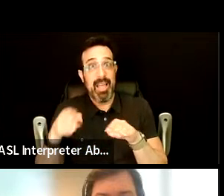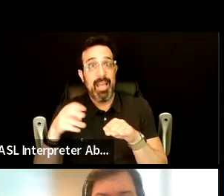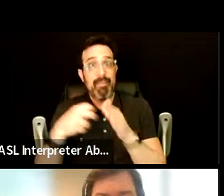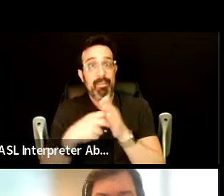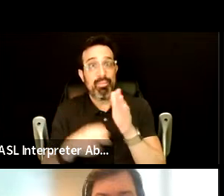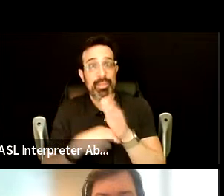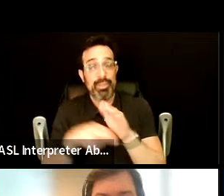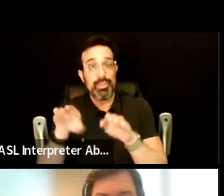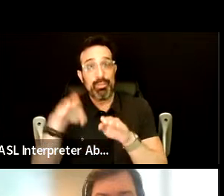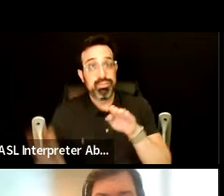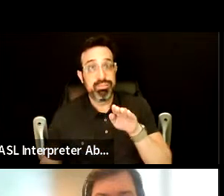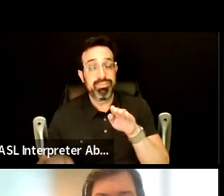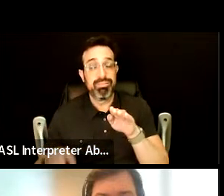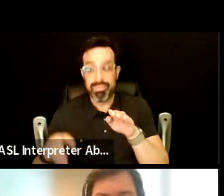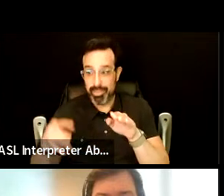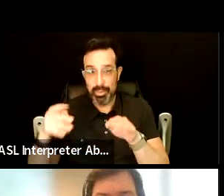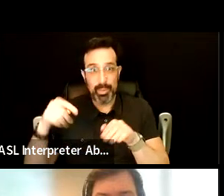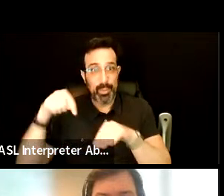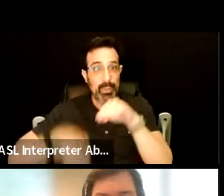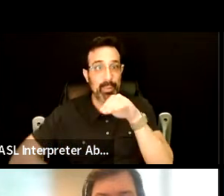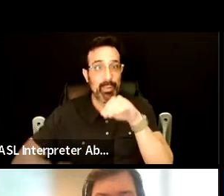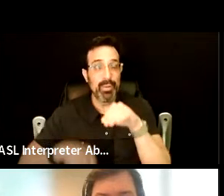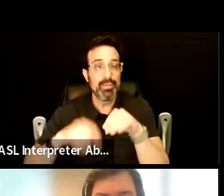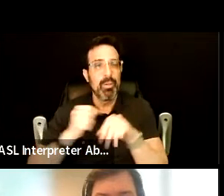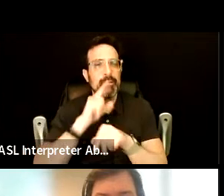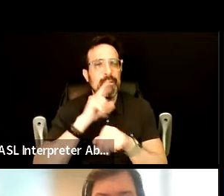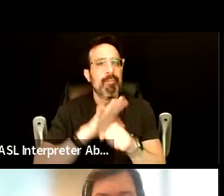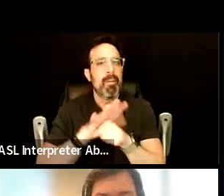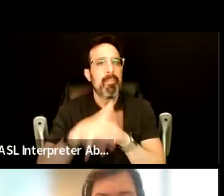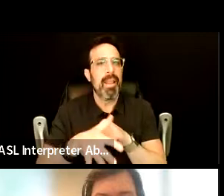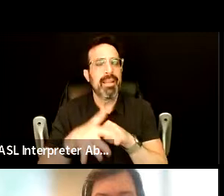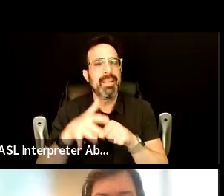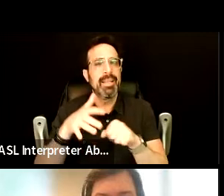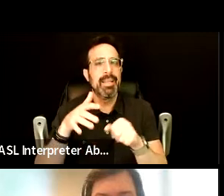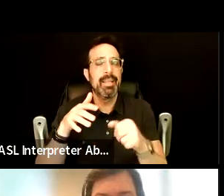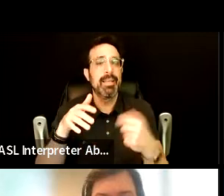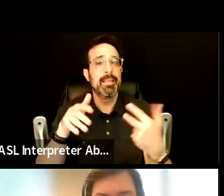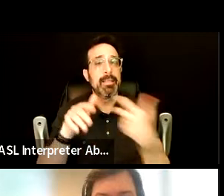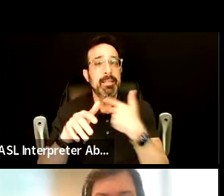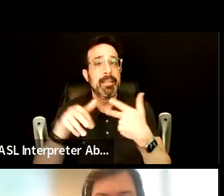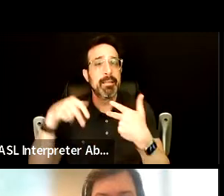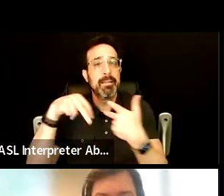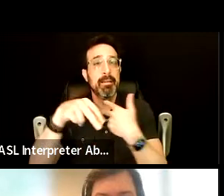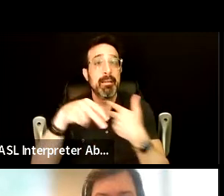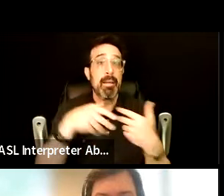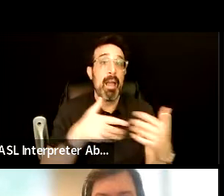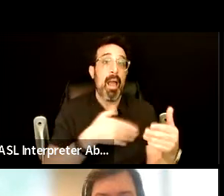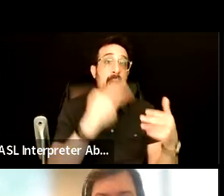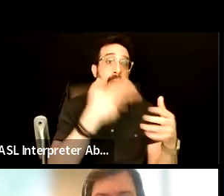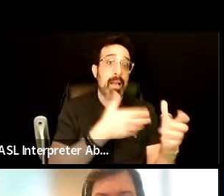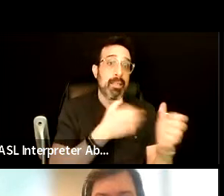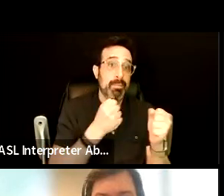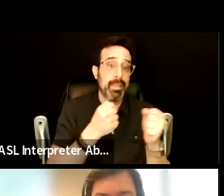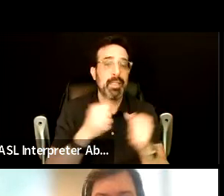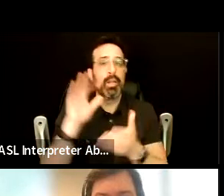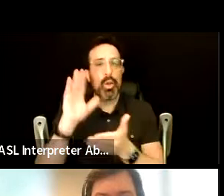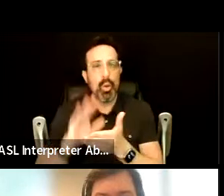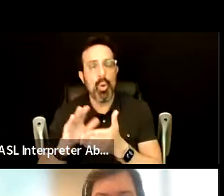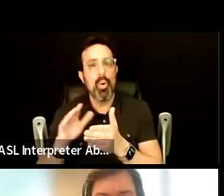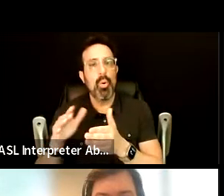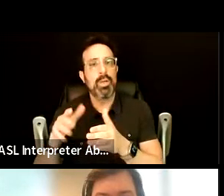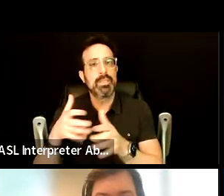there's ample space for people who are walking and biking, having a low speed and a high speed pathway. We talked a little bit